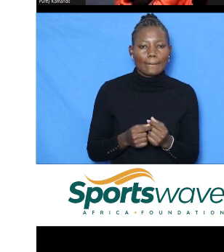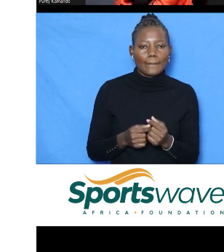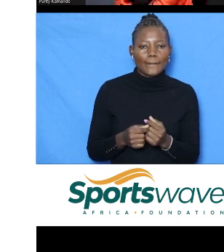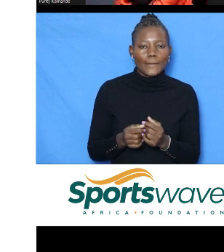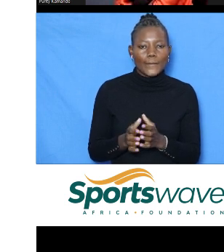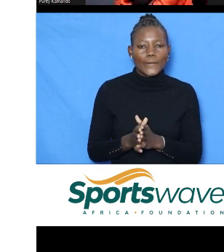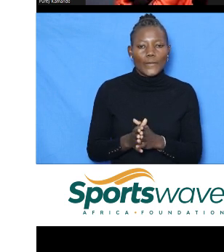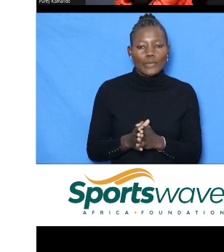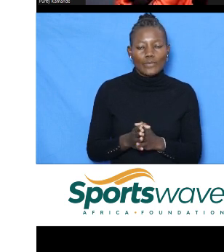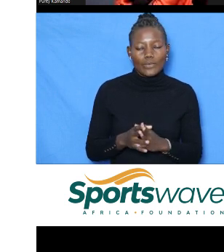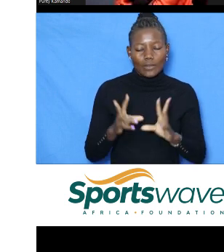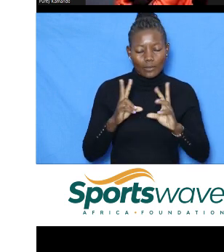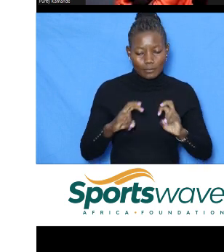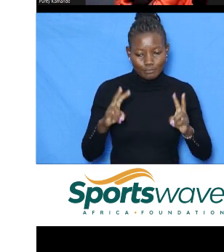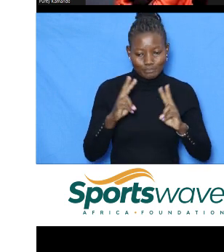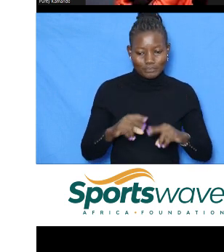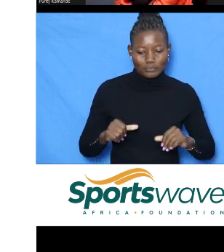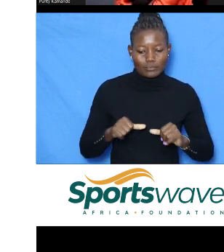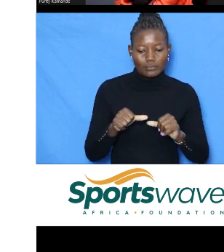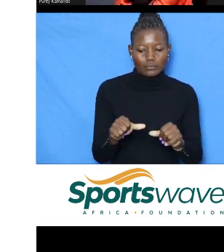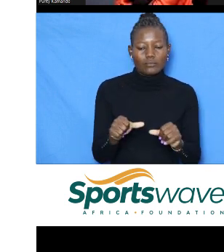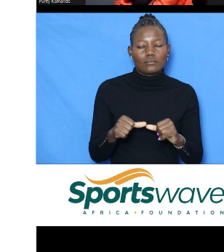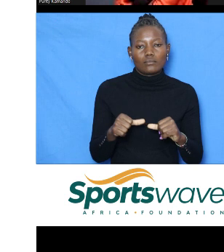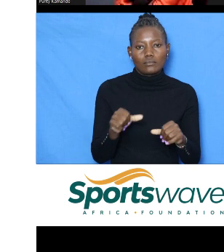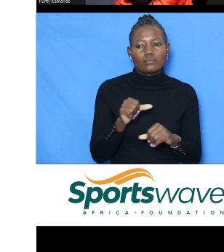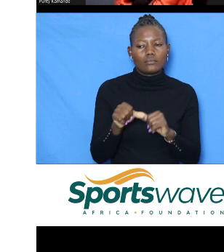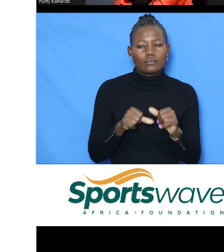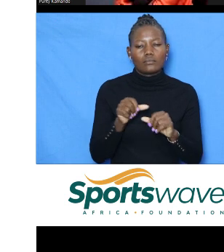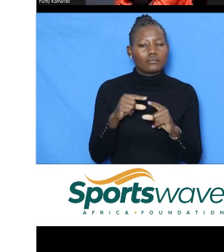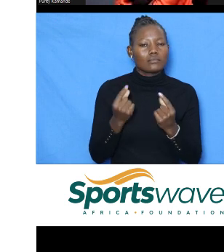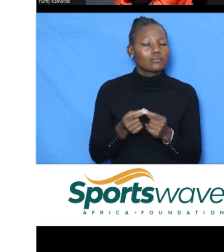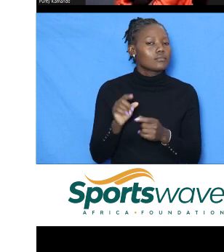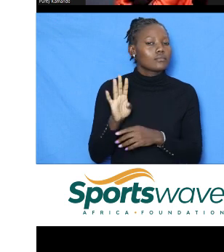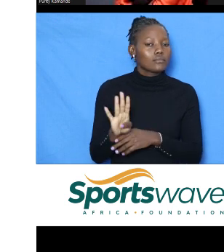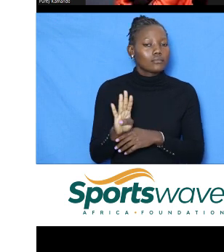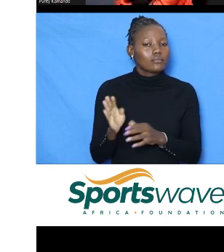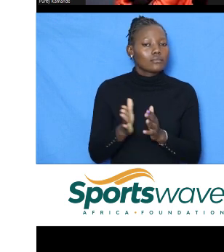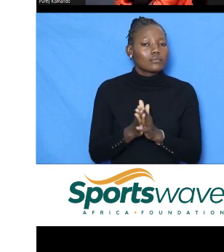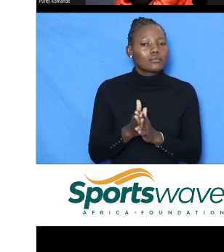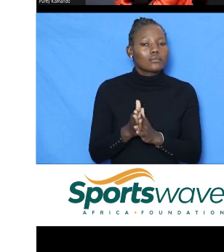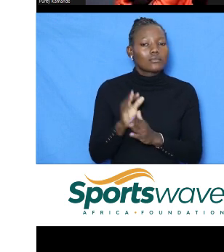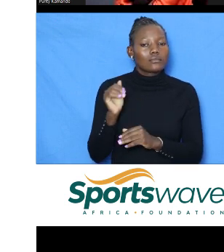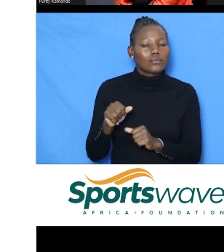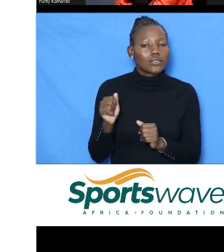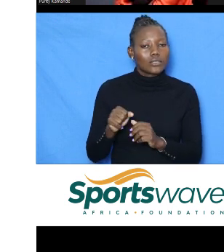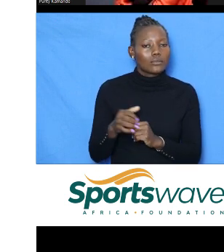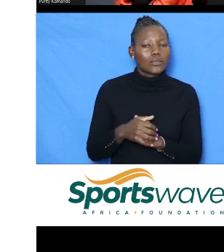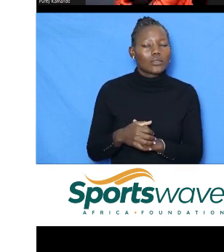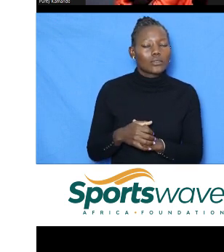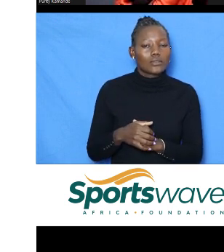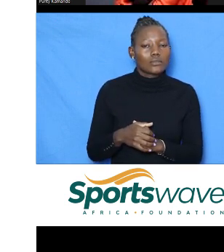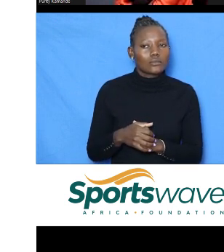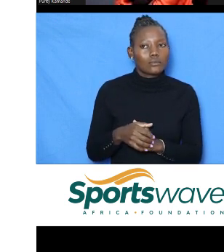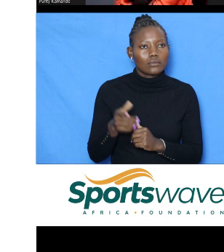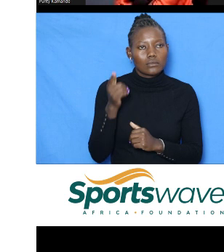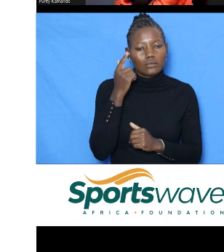ongoing research, there's still ongoing studies being done about this group of supplements, and you will find that with